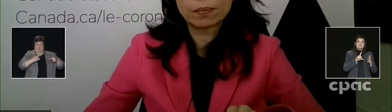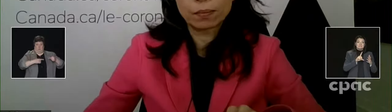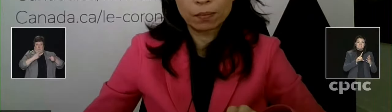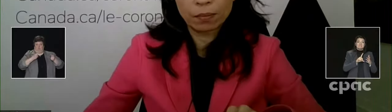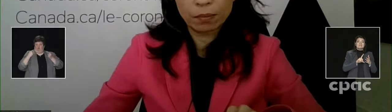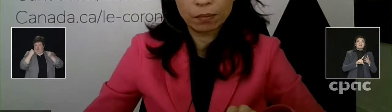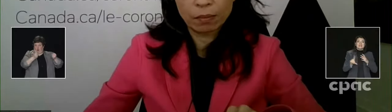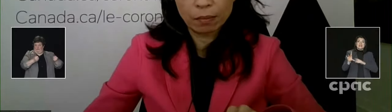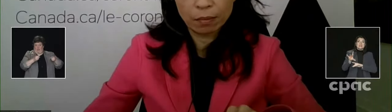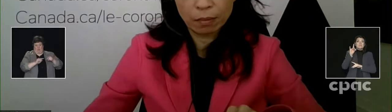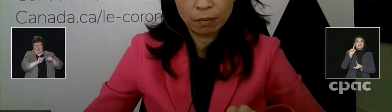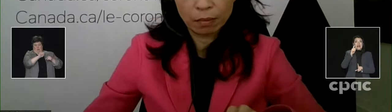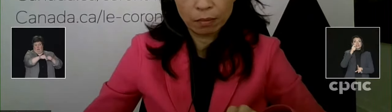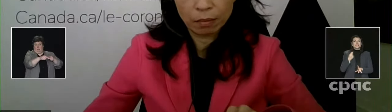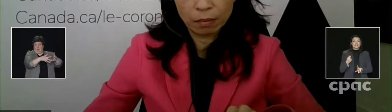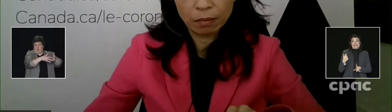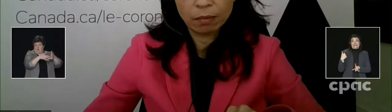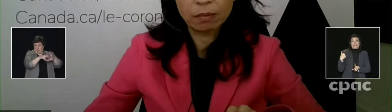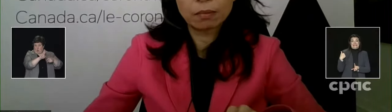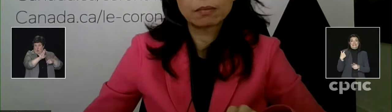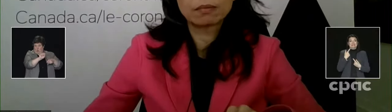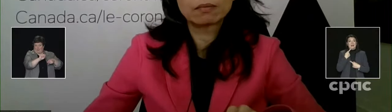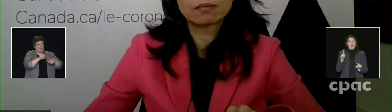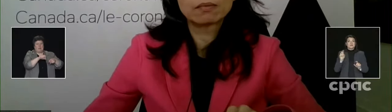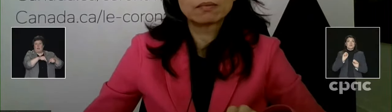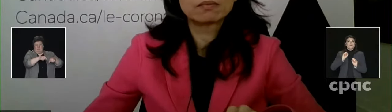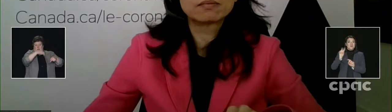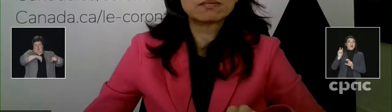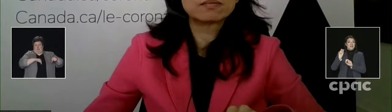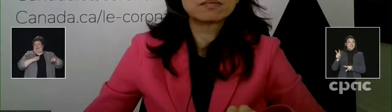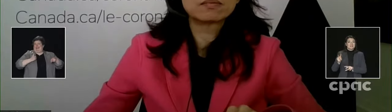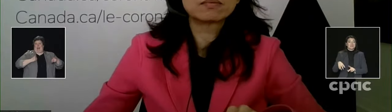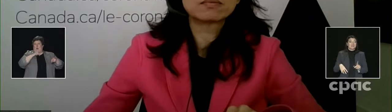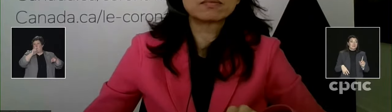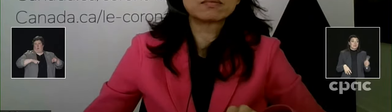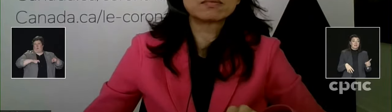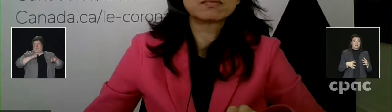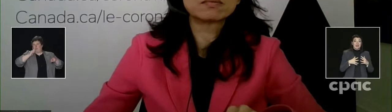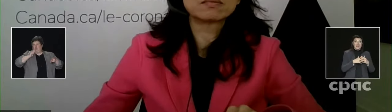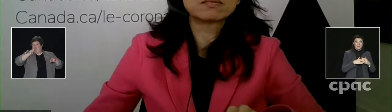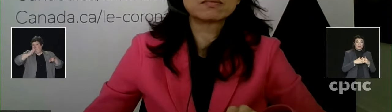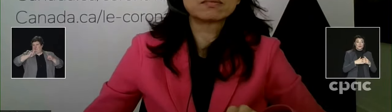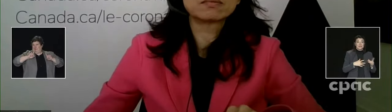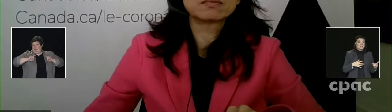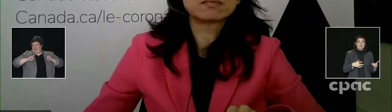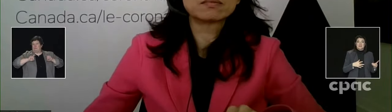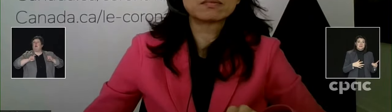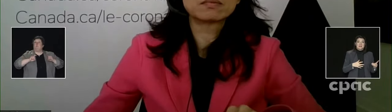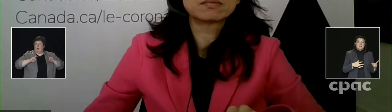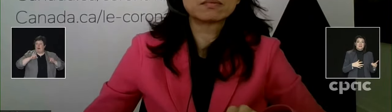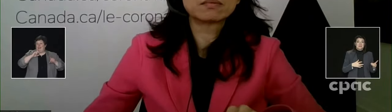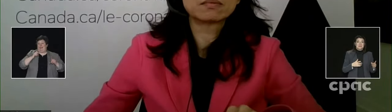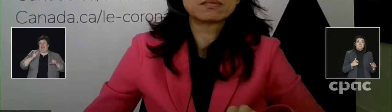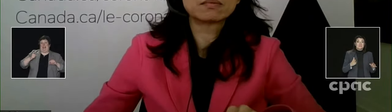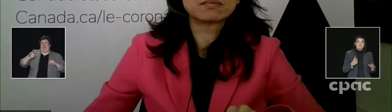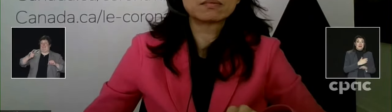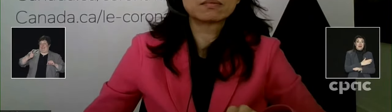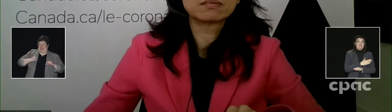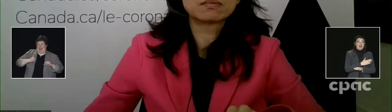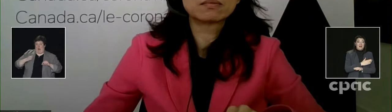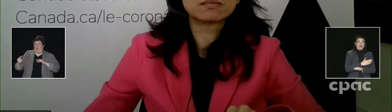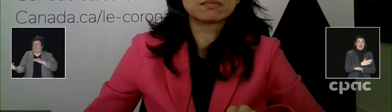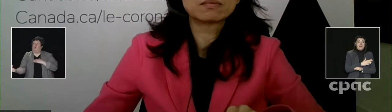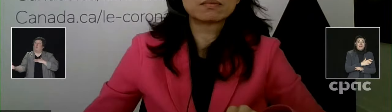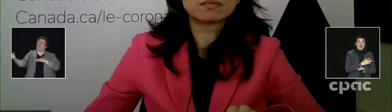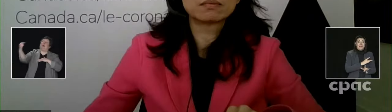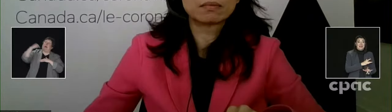the U.S. does not require a pre-departure test, but a pre-departure test is required by Canada to cross the land